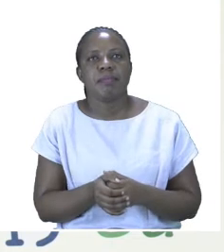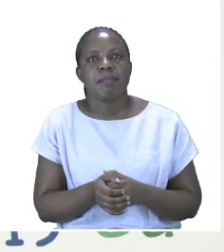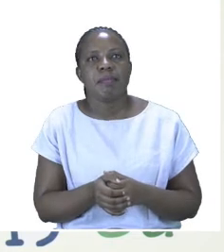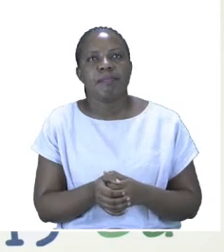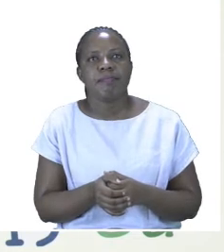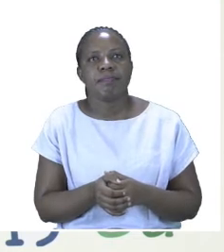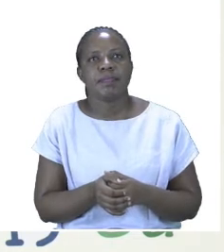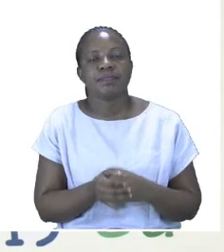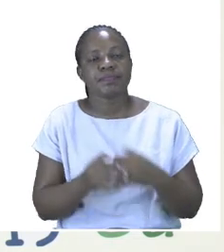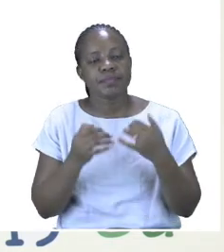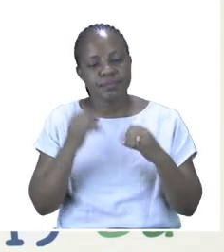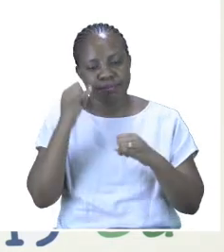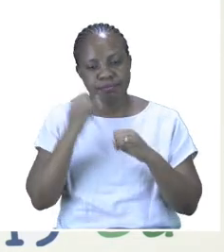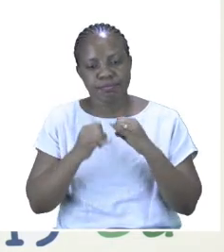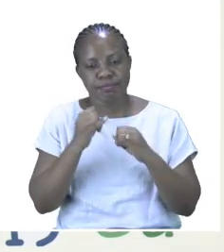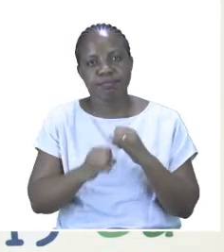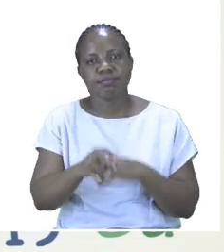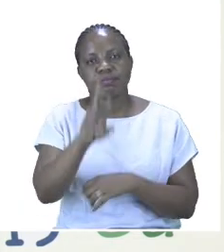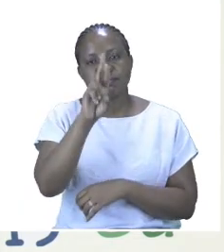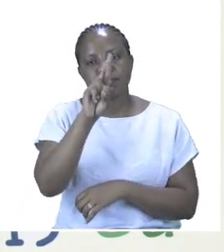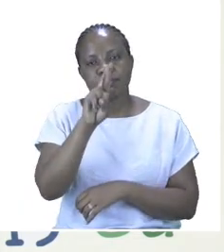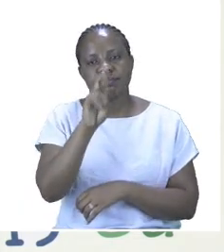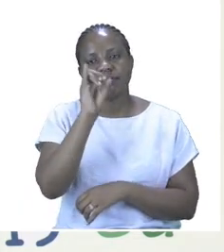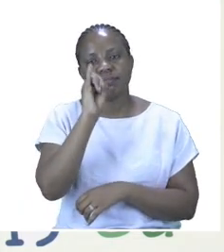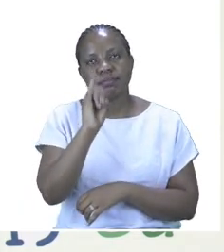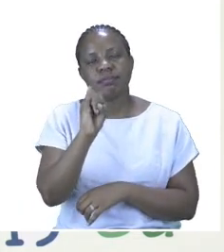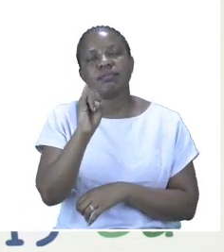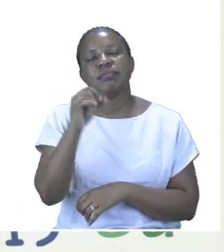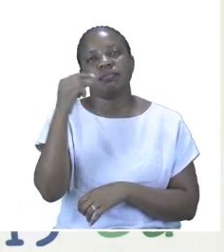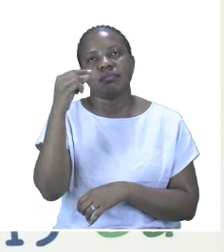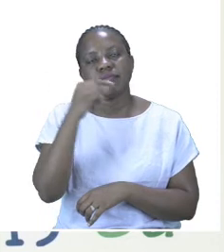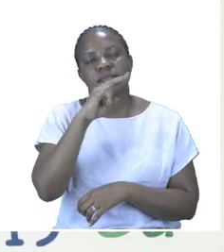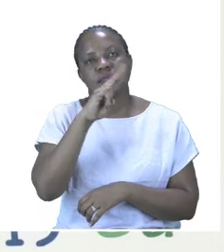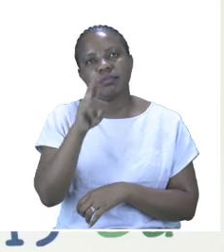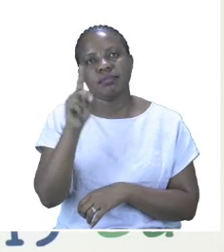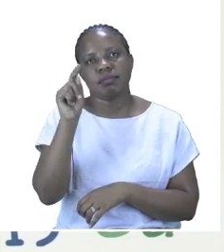right angles. Now, a right angle is the one that I've